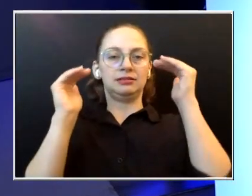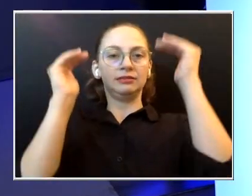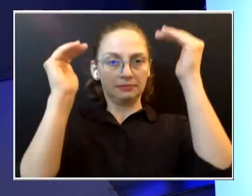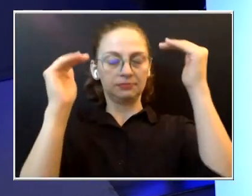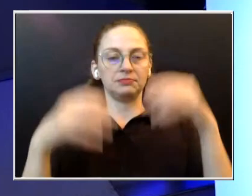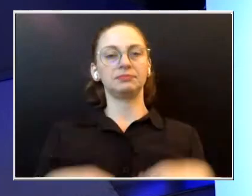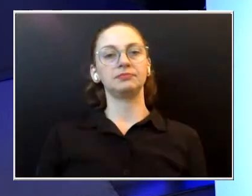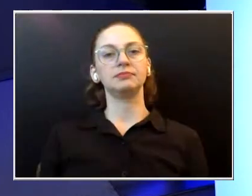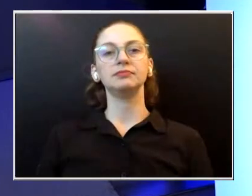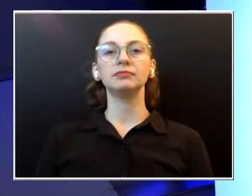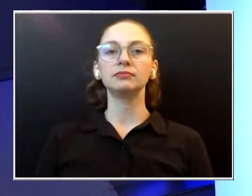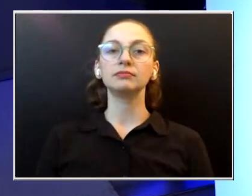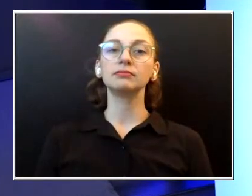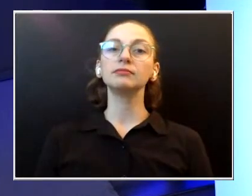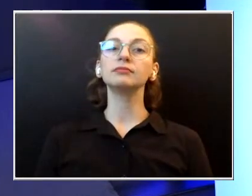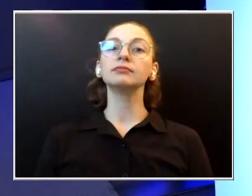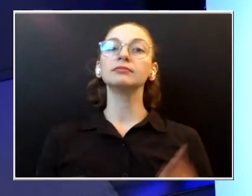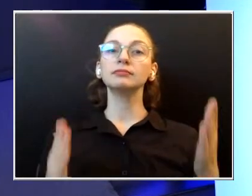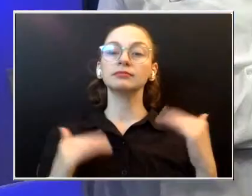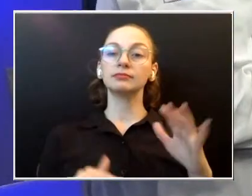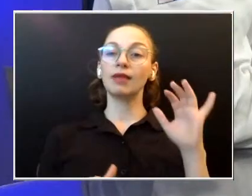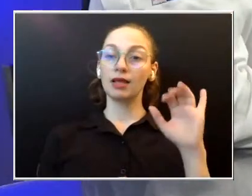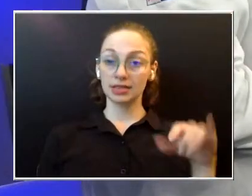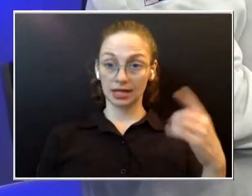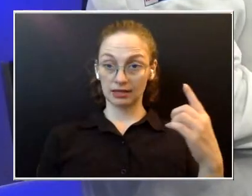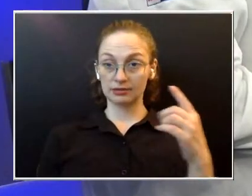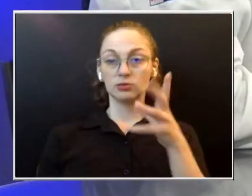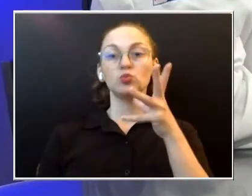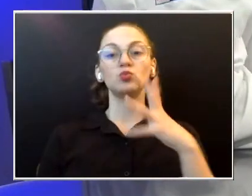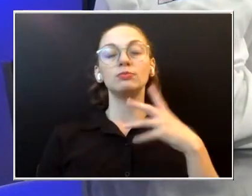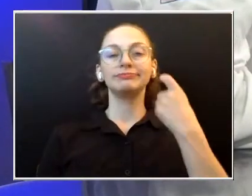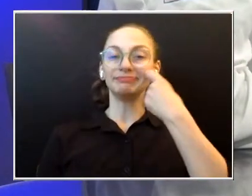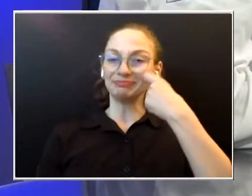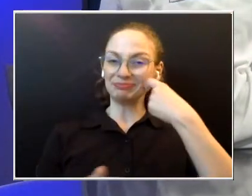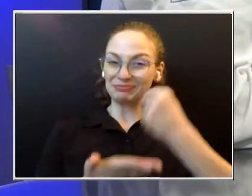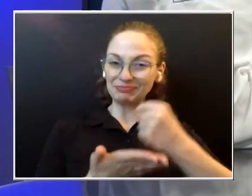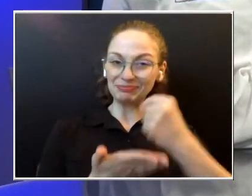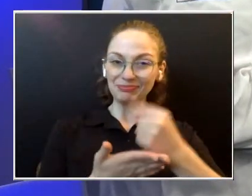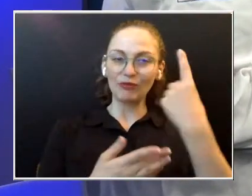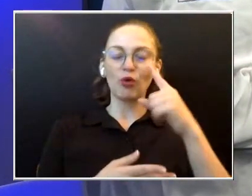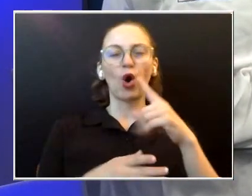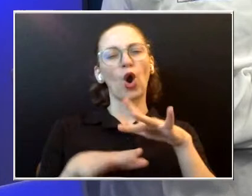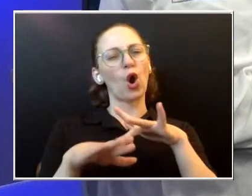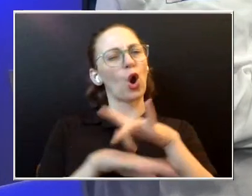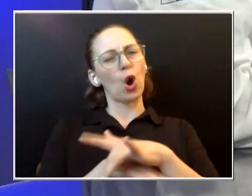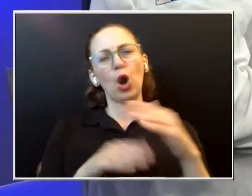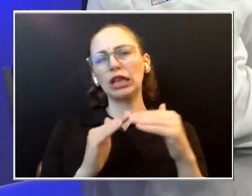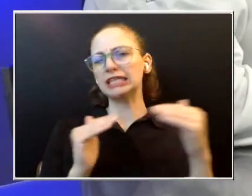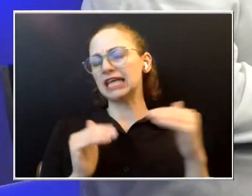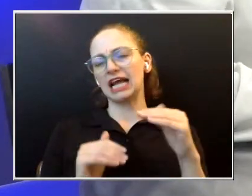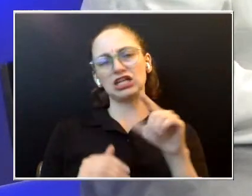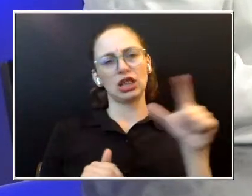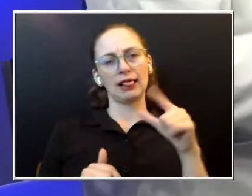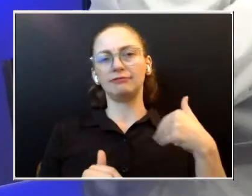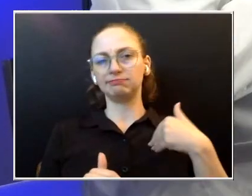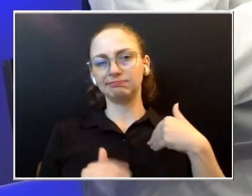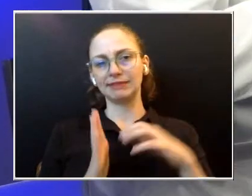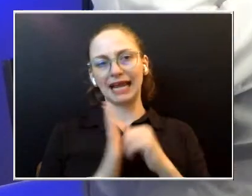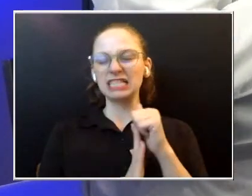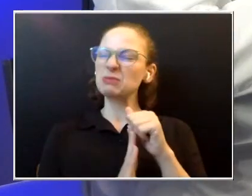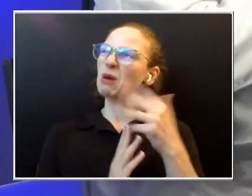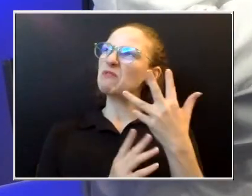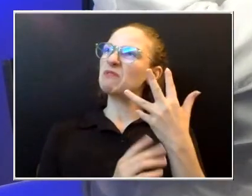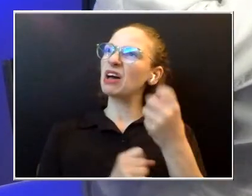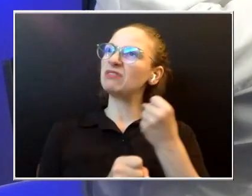this is a woman I recently treated who was treated for an early stage left breast cancer about 5 or 6 years ago, and at that time they didn't treat her